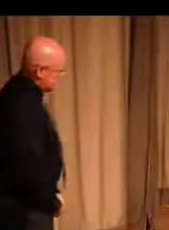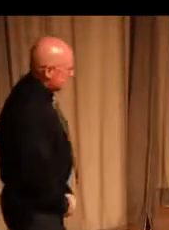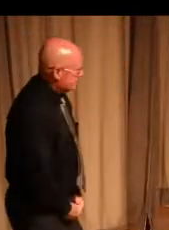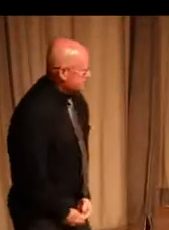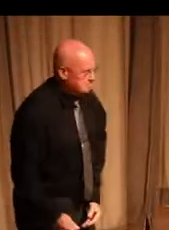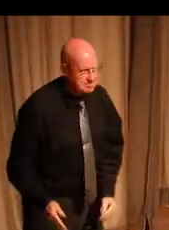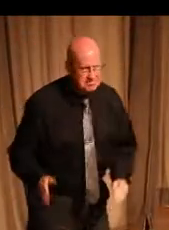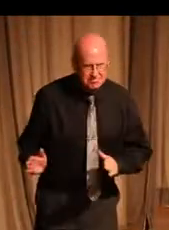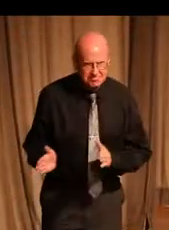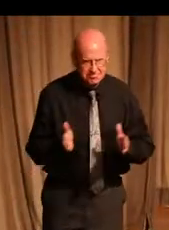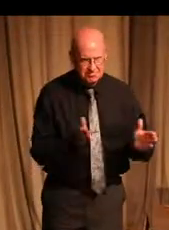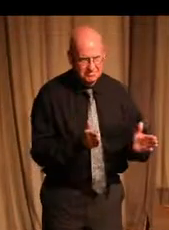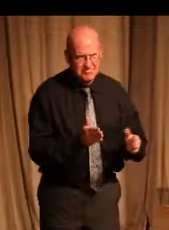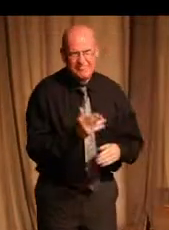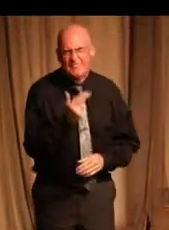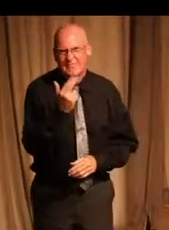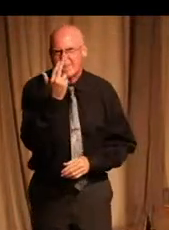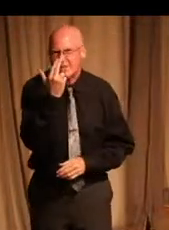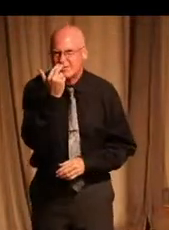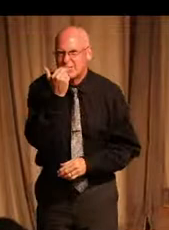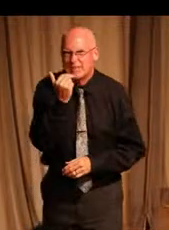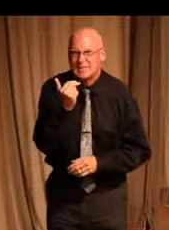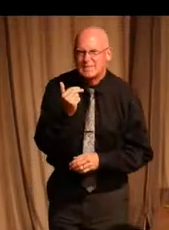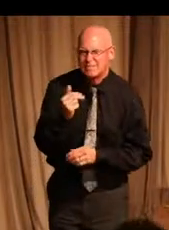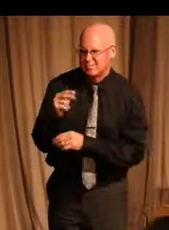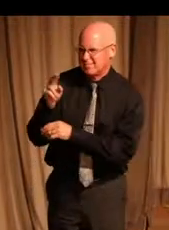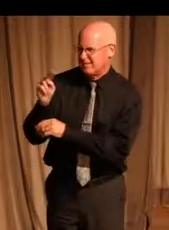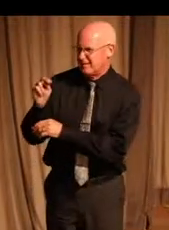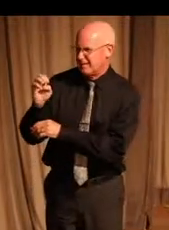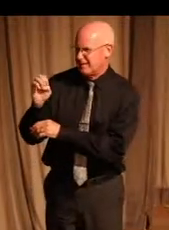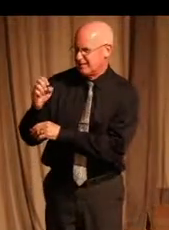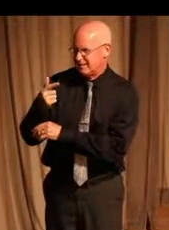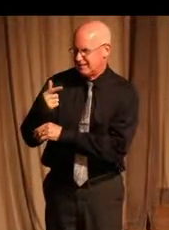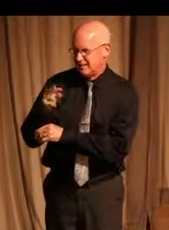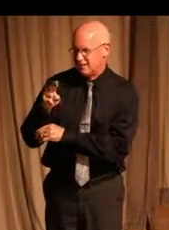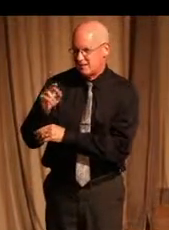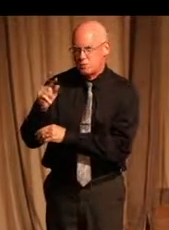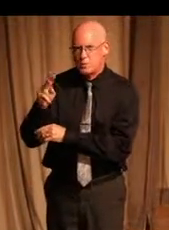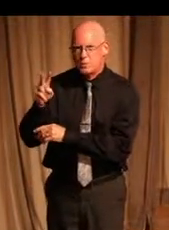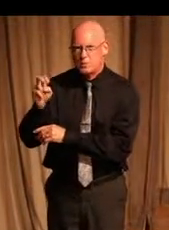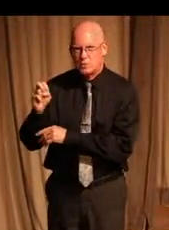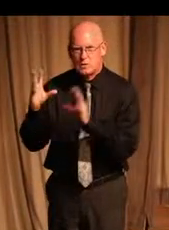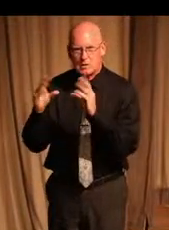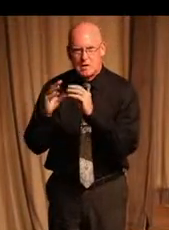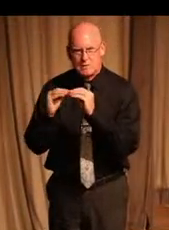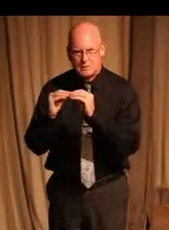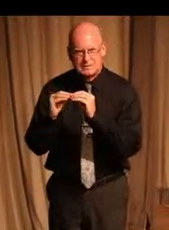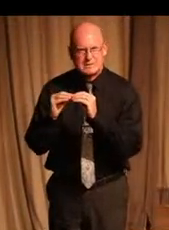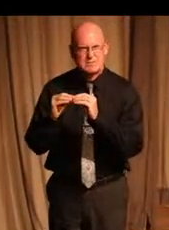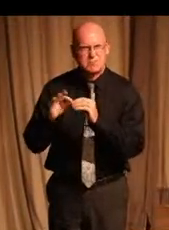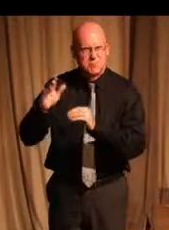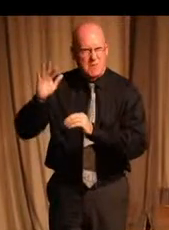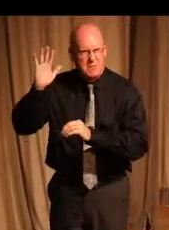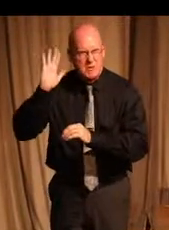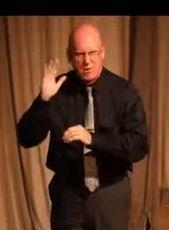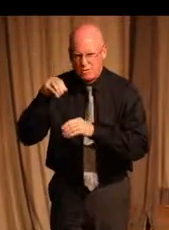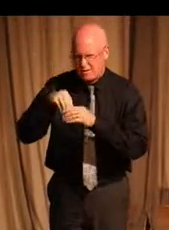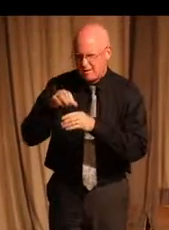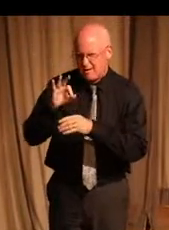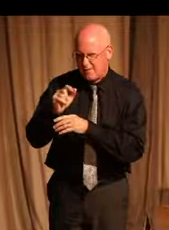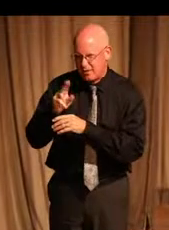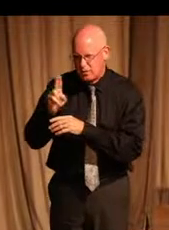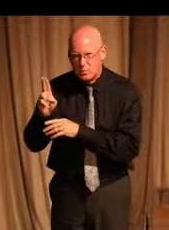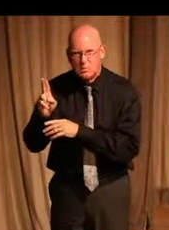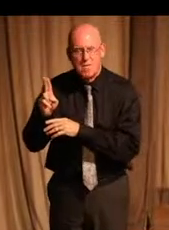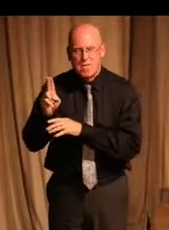because I discovered the Negritude Conference a few years ago going through FIU's digital collections, because I'm always